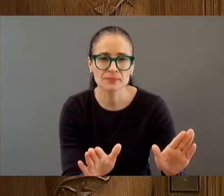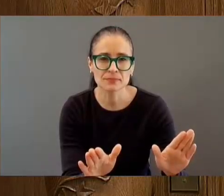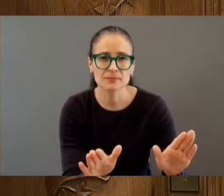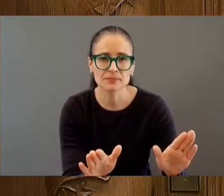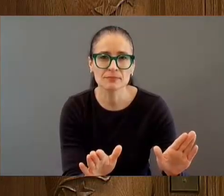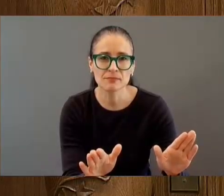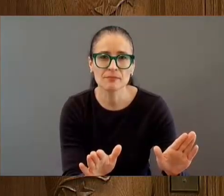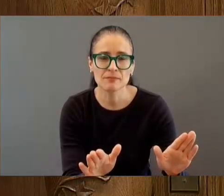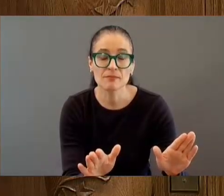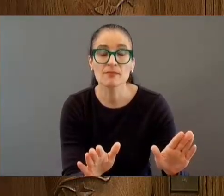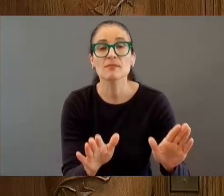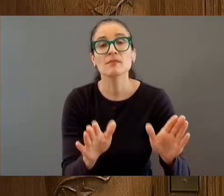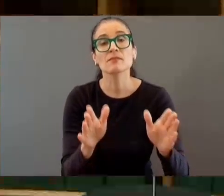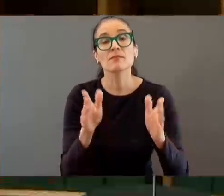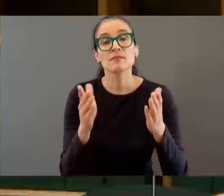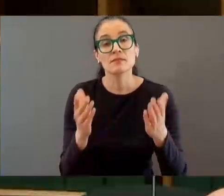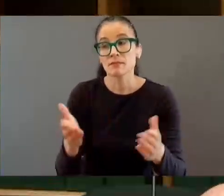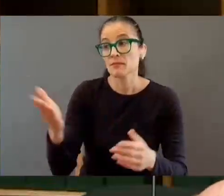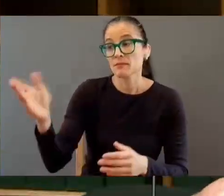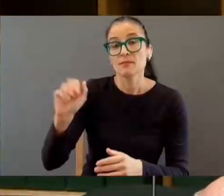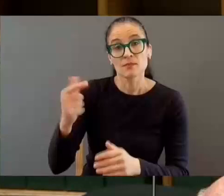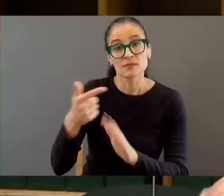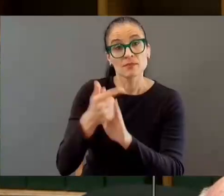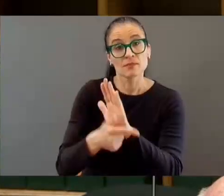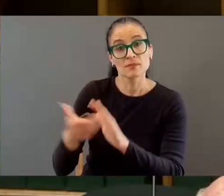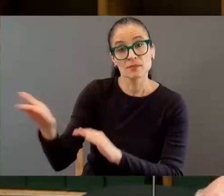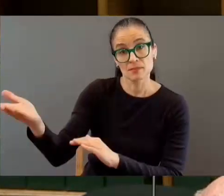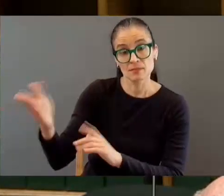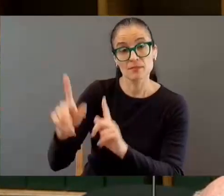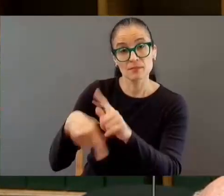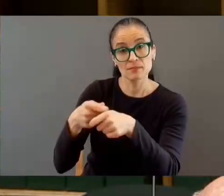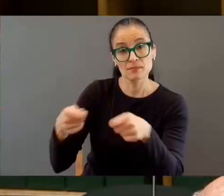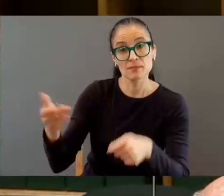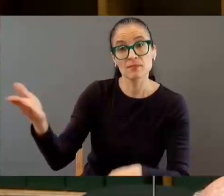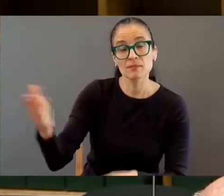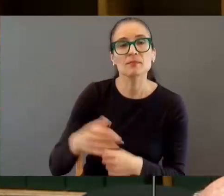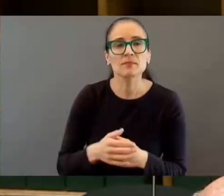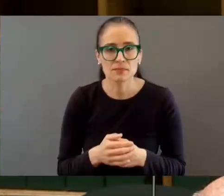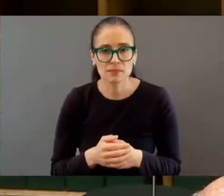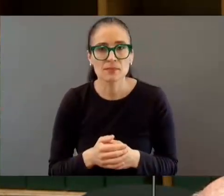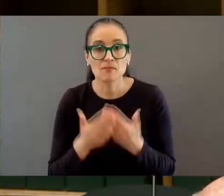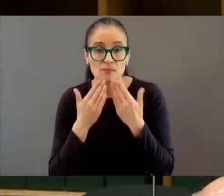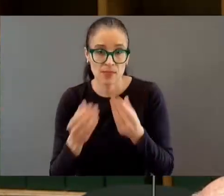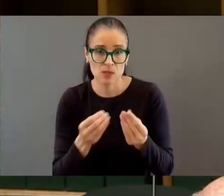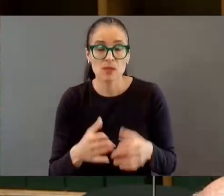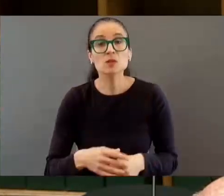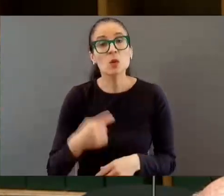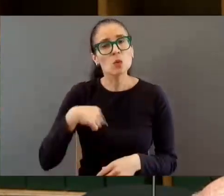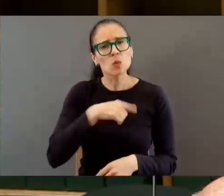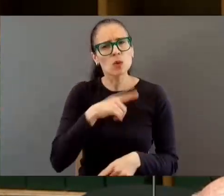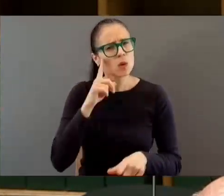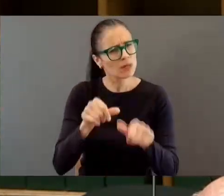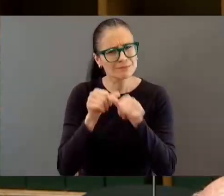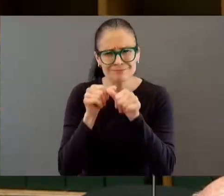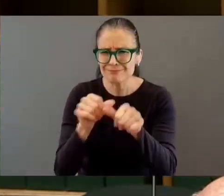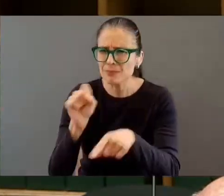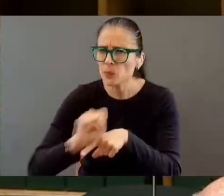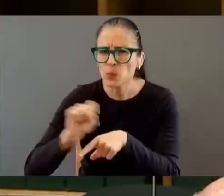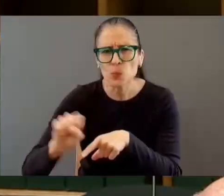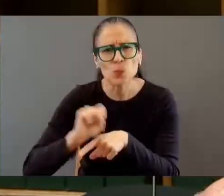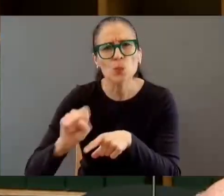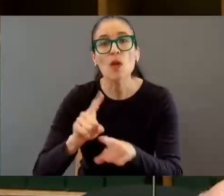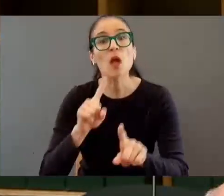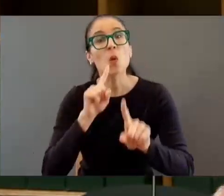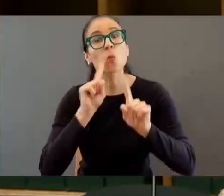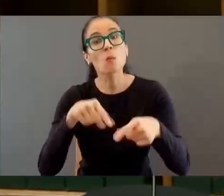Attorney General will conclude. Thank you, Mr. Speaker. We'll continue to do the work, and we take every report from the Chief Electoral Officer and the report of that committee very